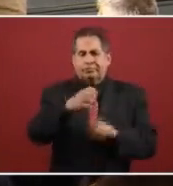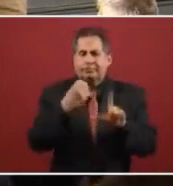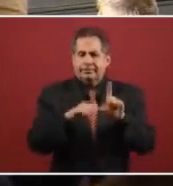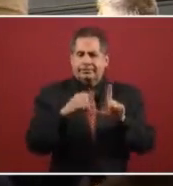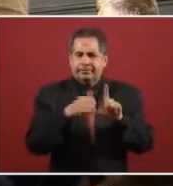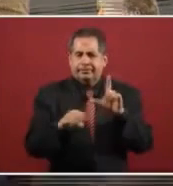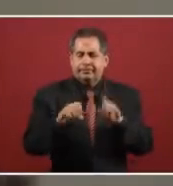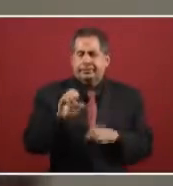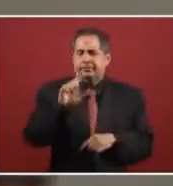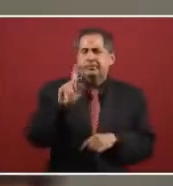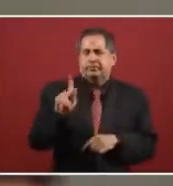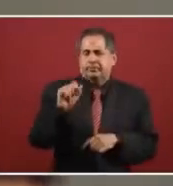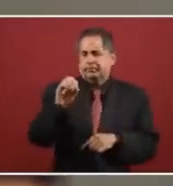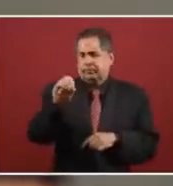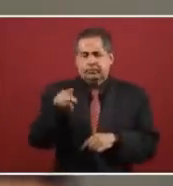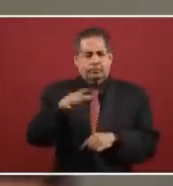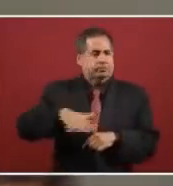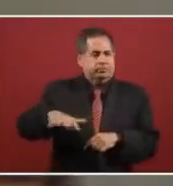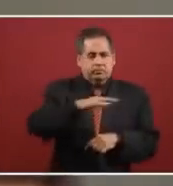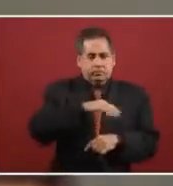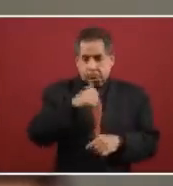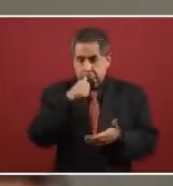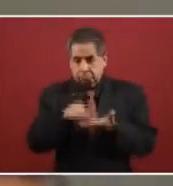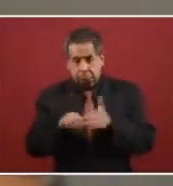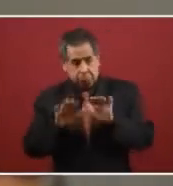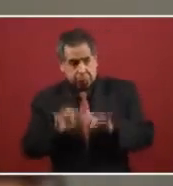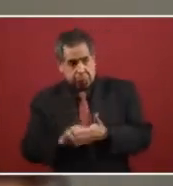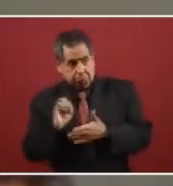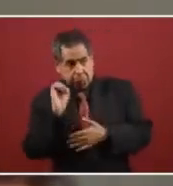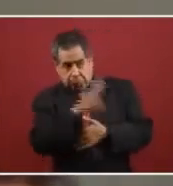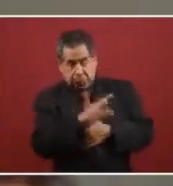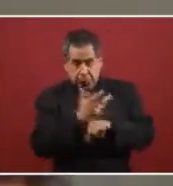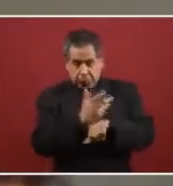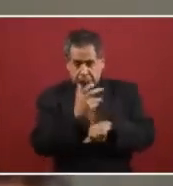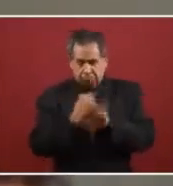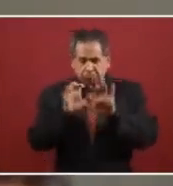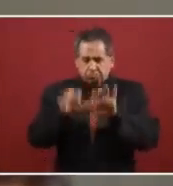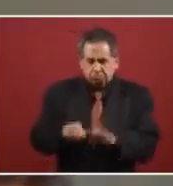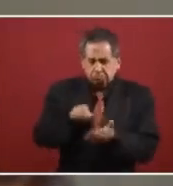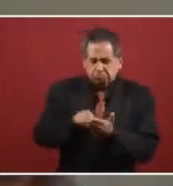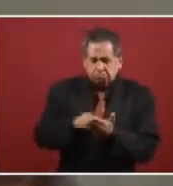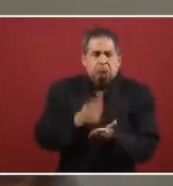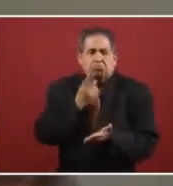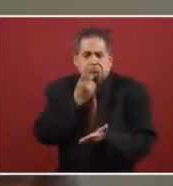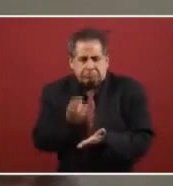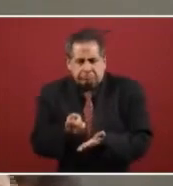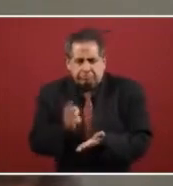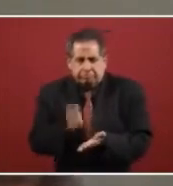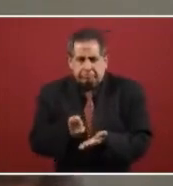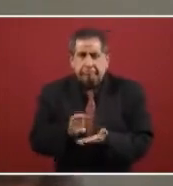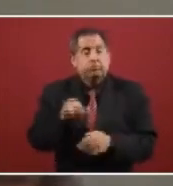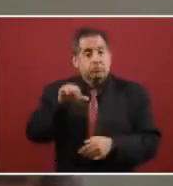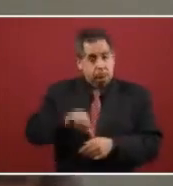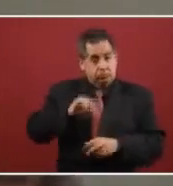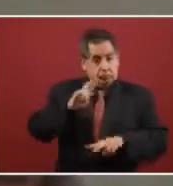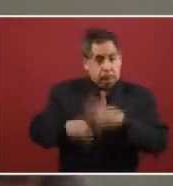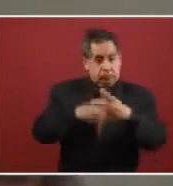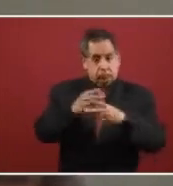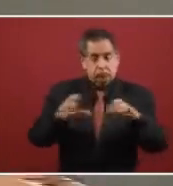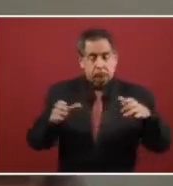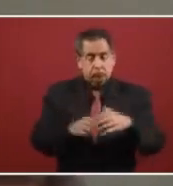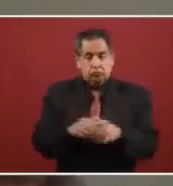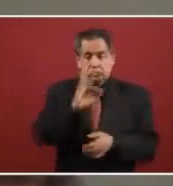regarding the matter of El Paso. Have you already sent the diplomatic letter to the U.S., and what was